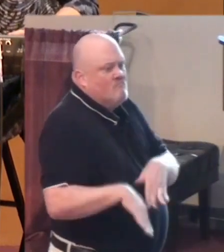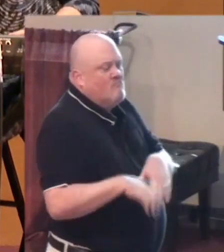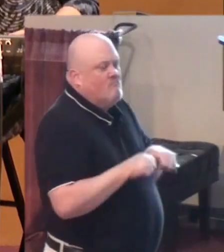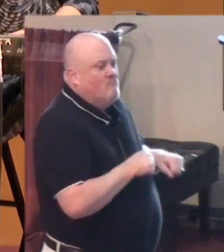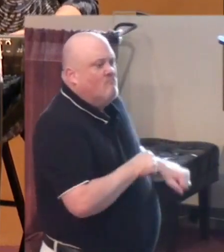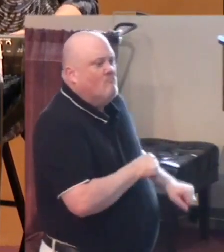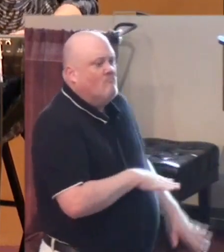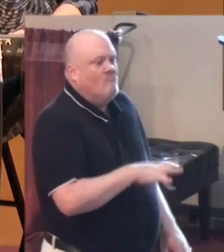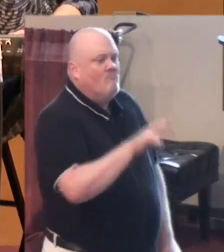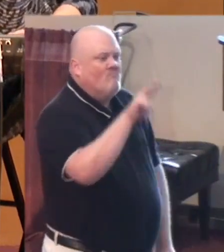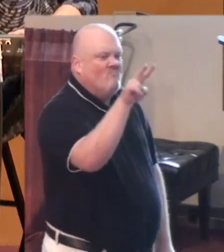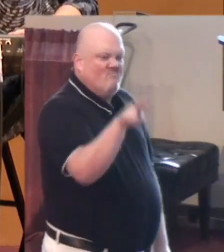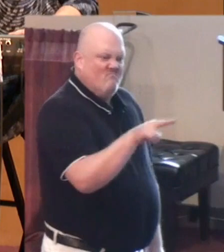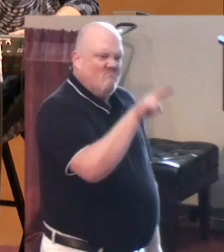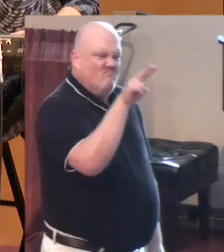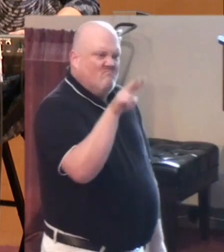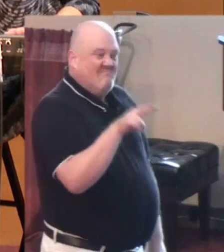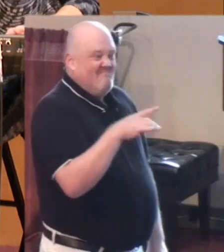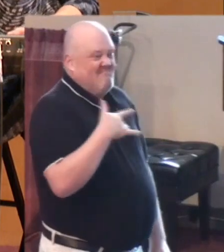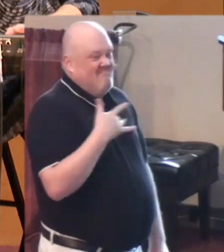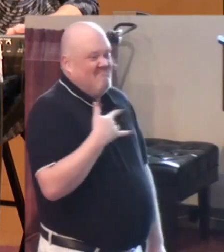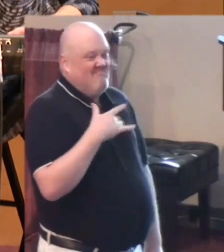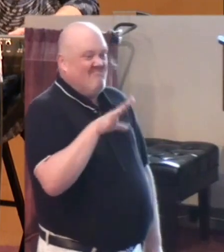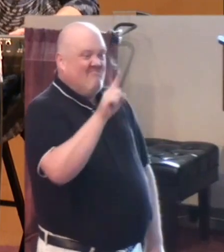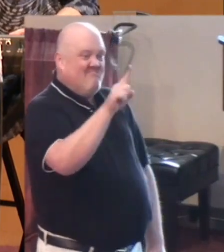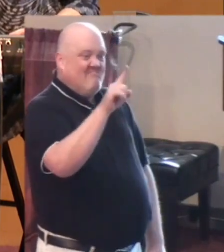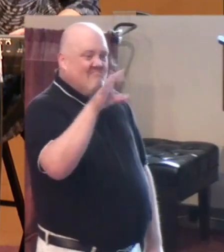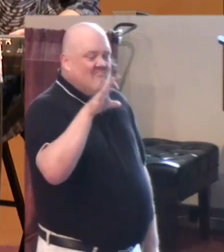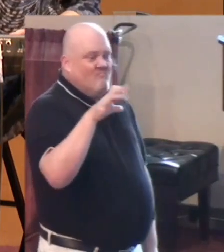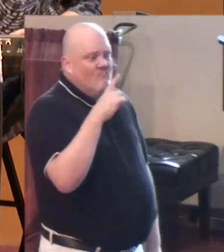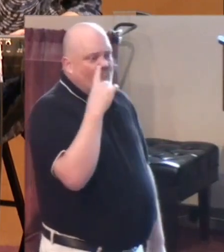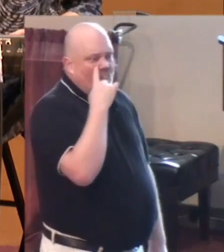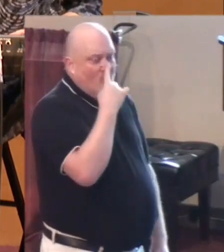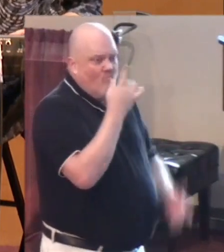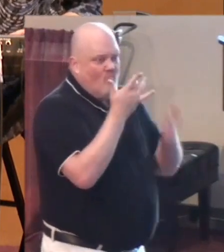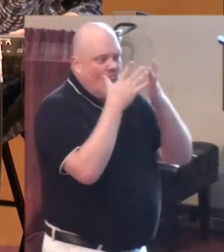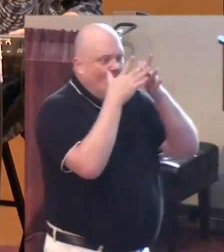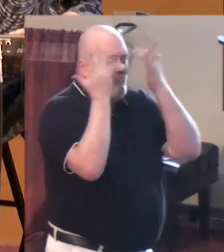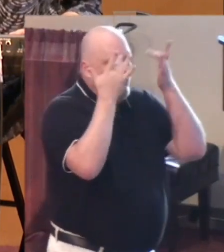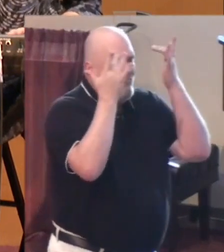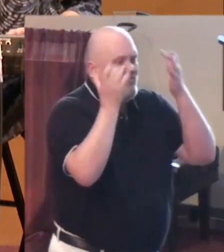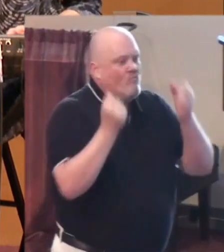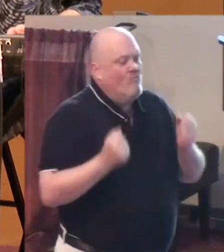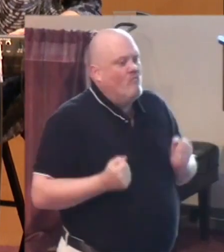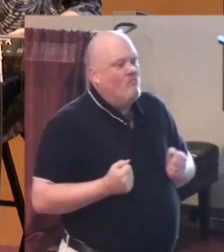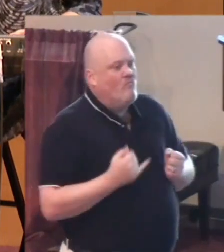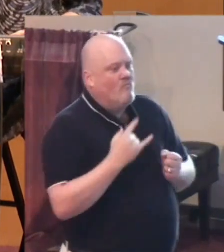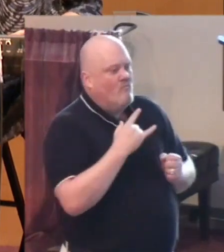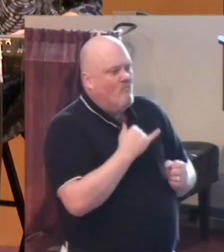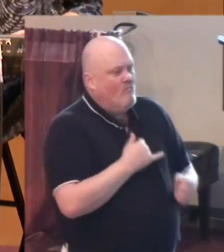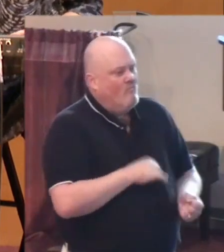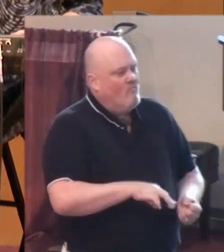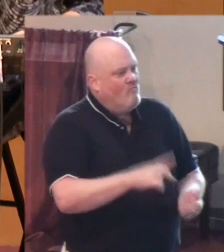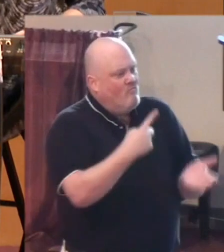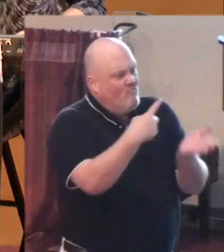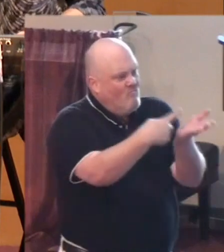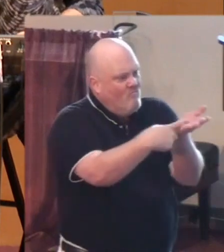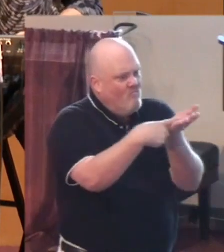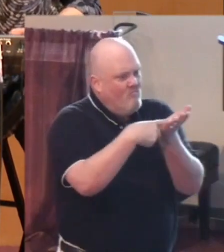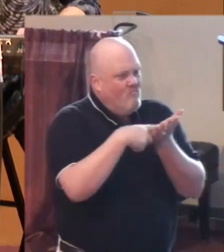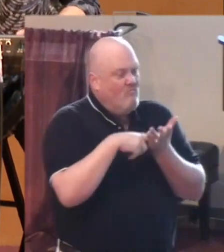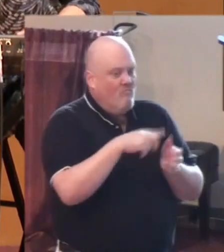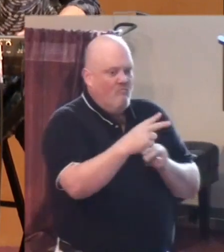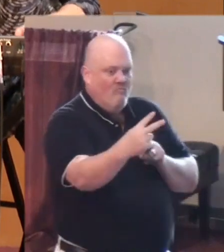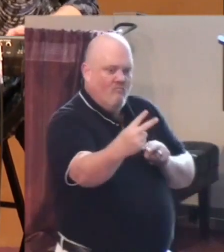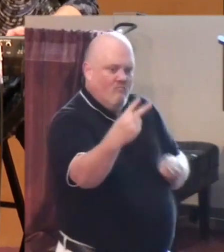He looked to be 100, but his eyes were crystal clear, and when I spoke, I swear he